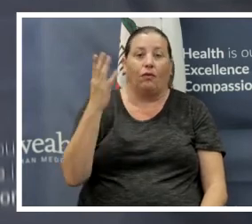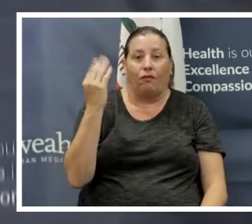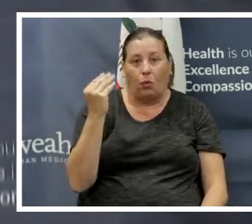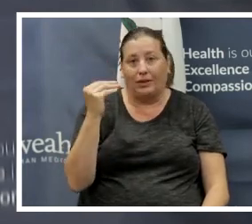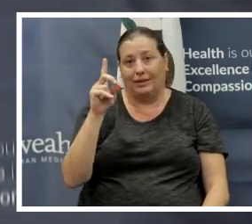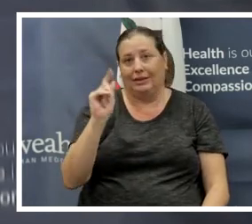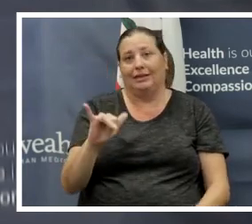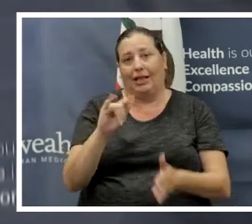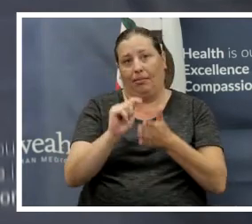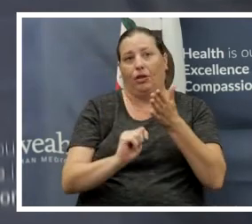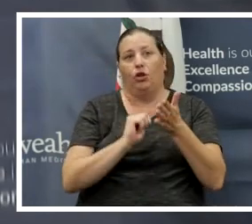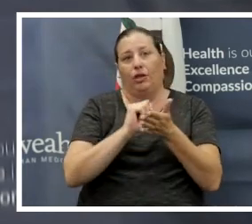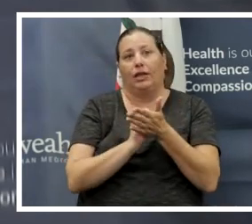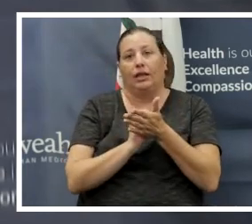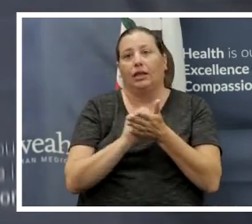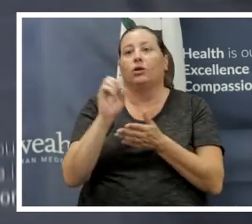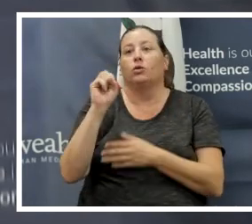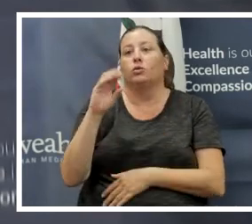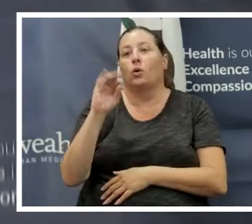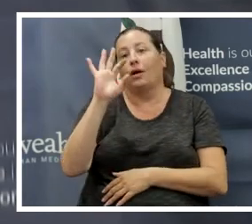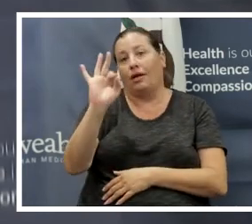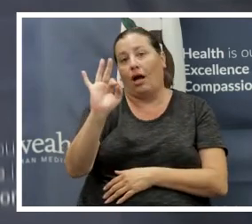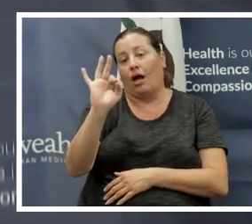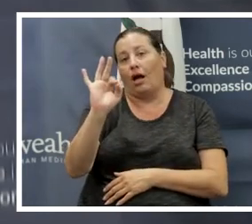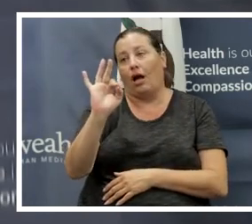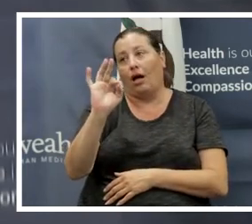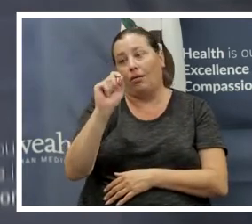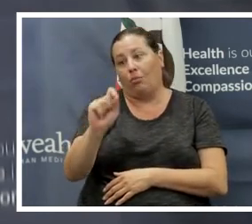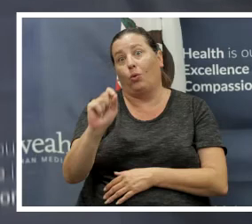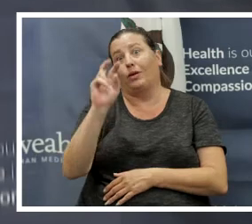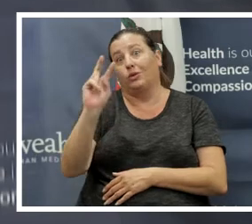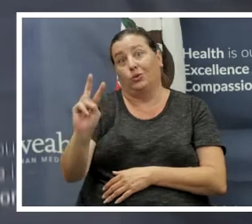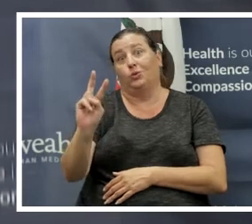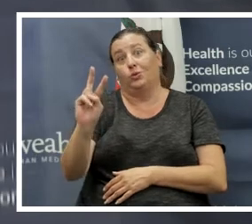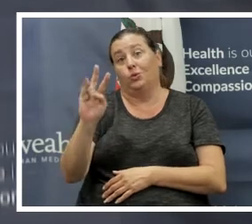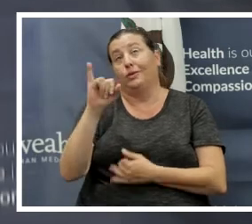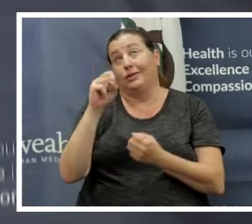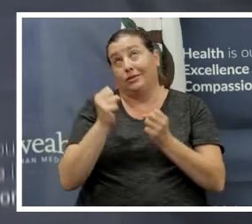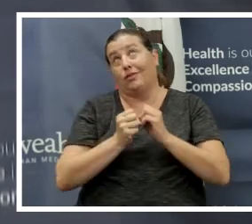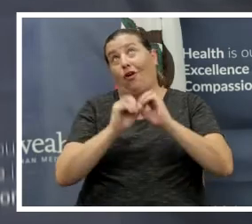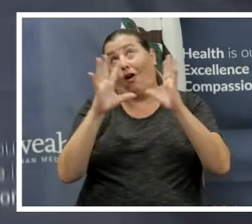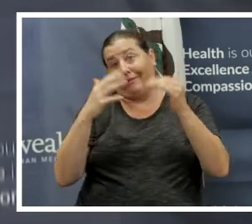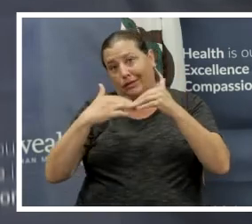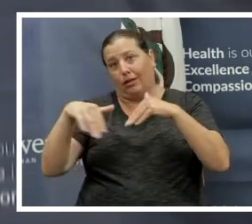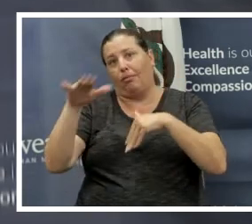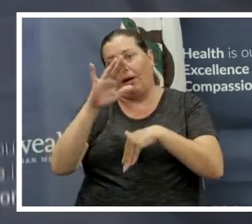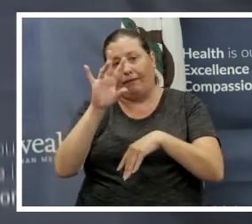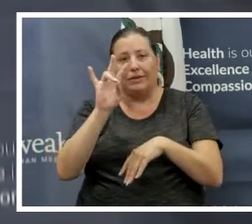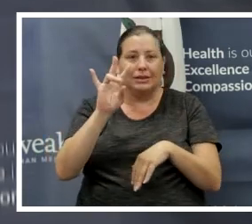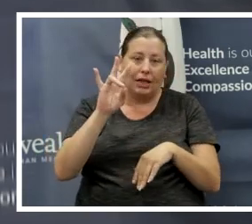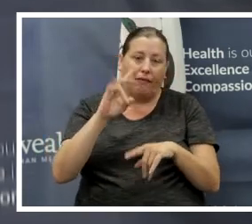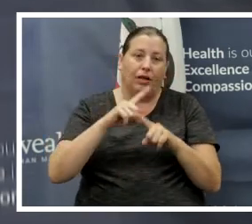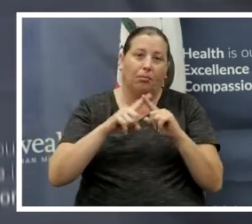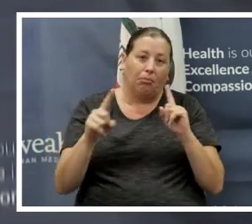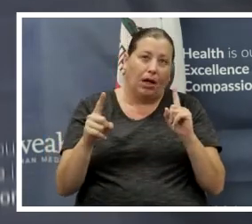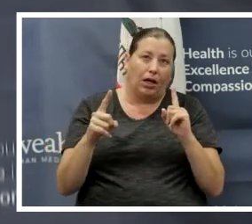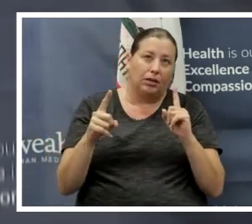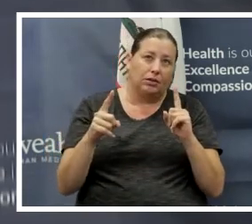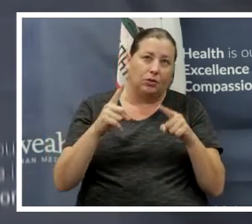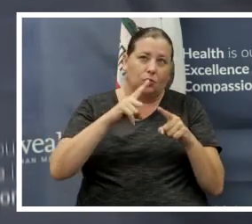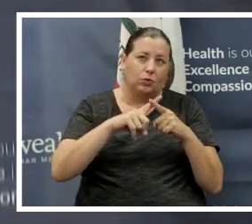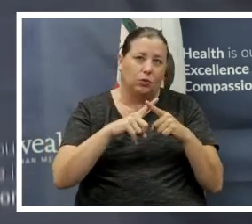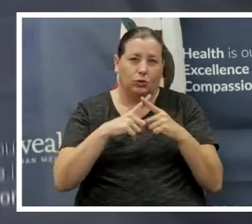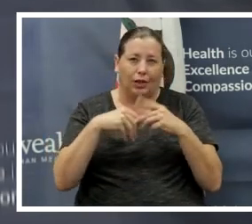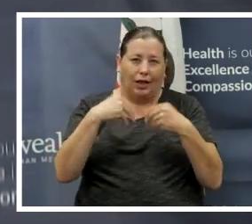14-day period. So 9.2 obviously is above the 7. But to put that into some